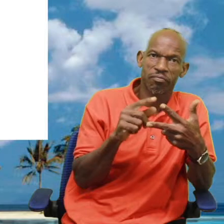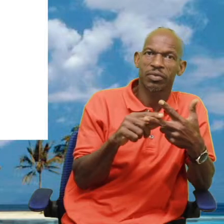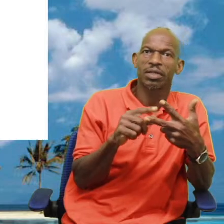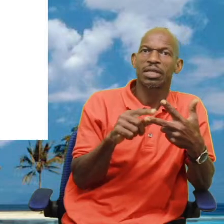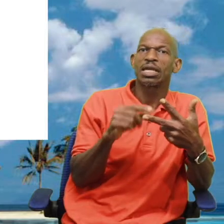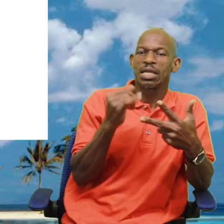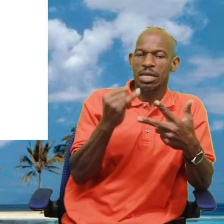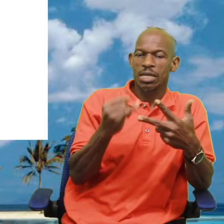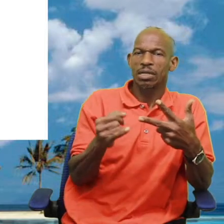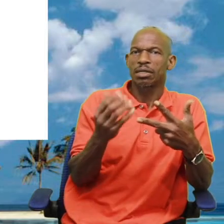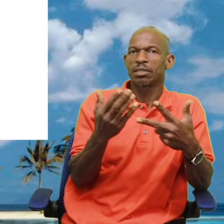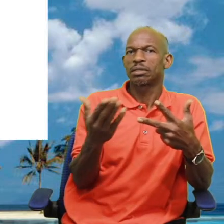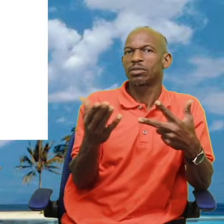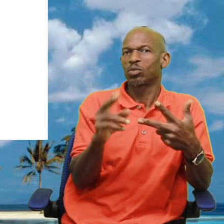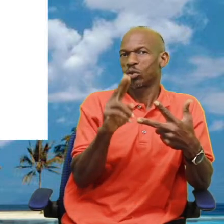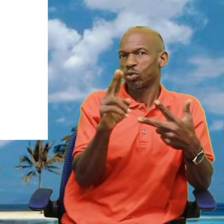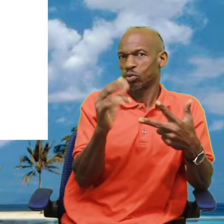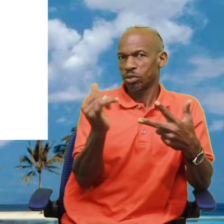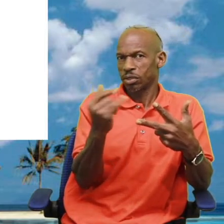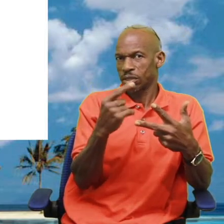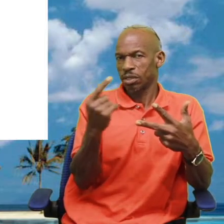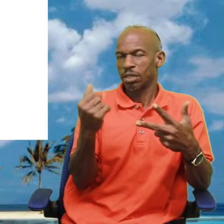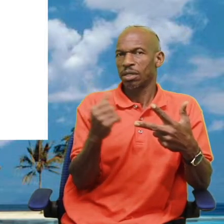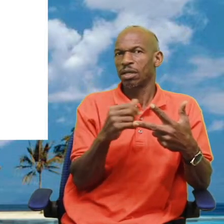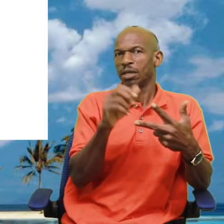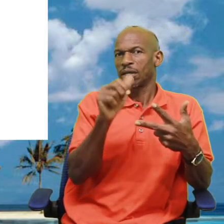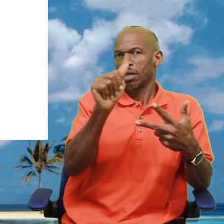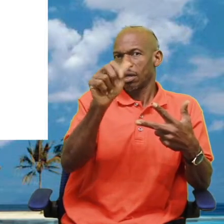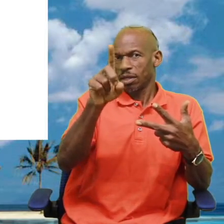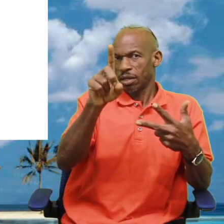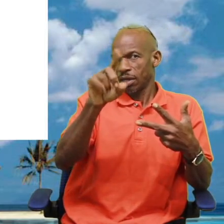And the last thing we're going to end with is with an adjective.